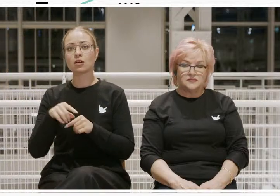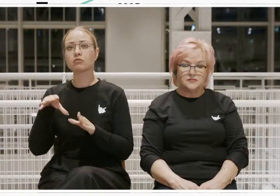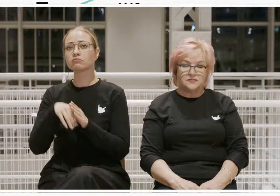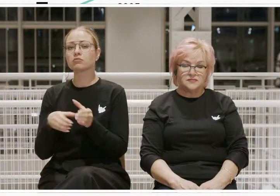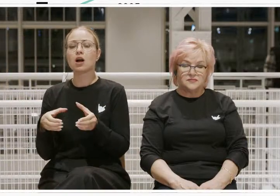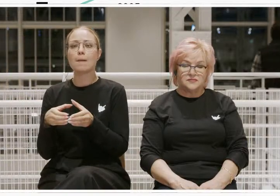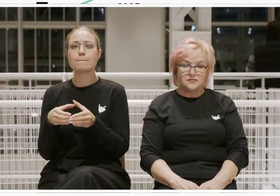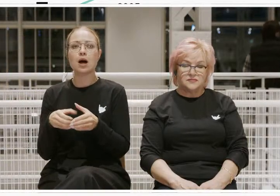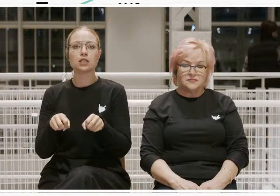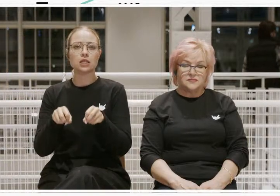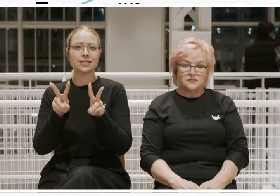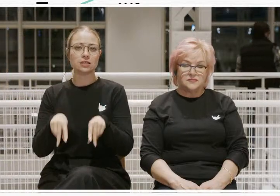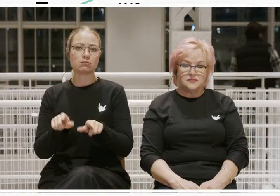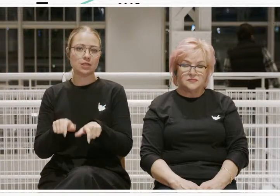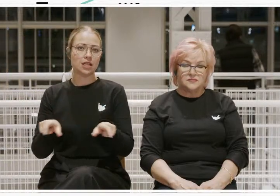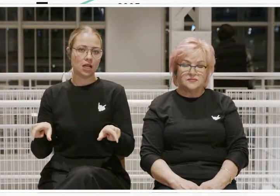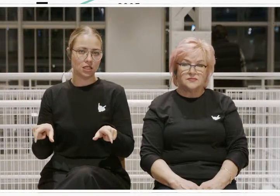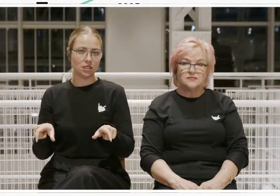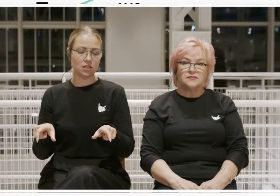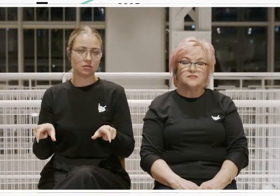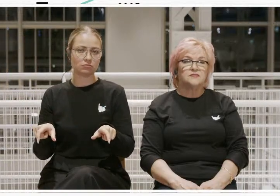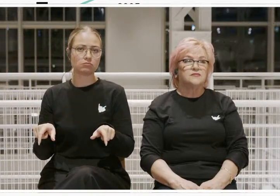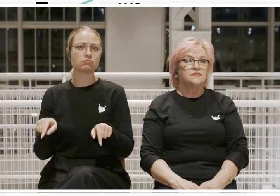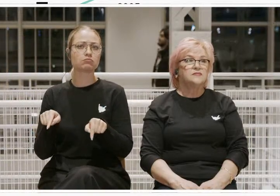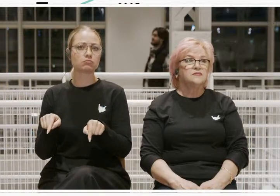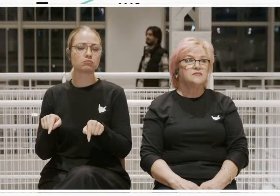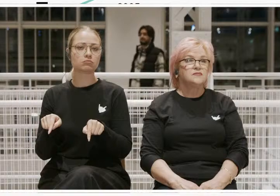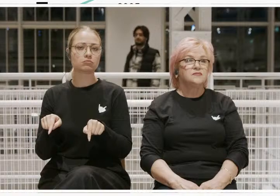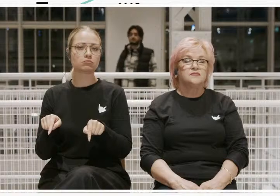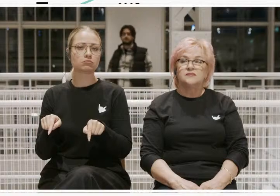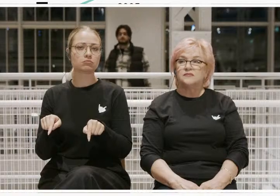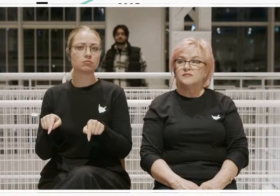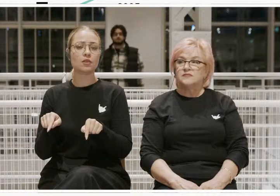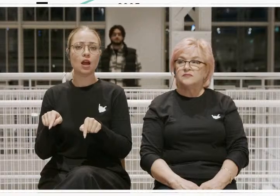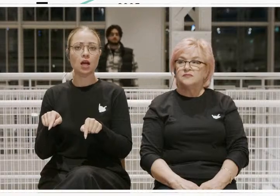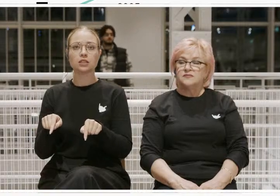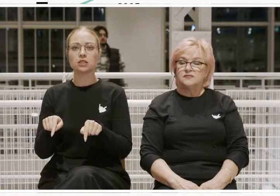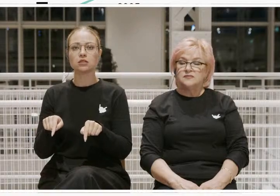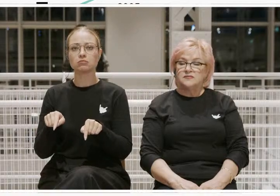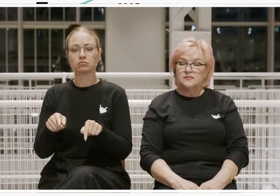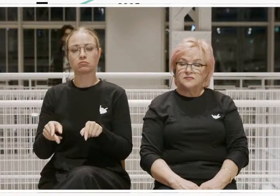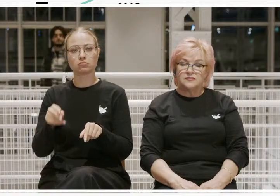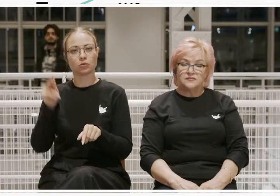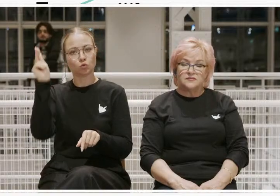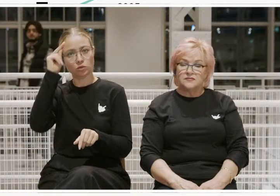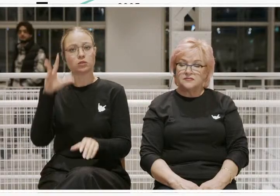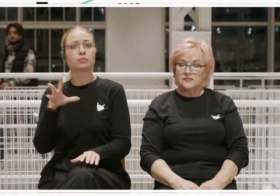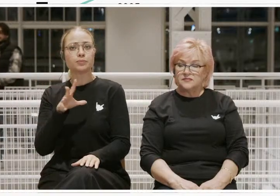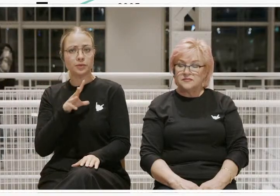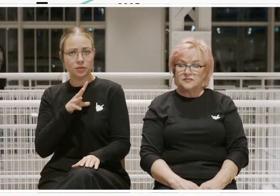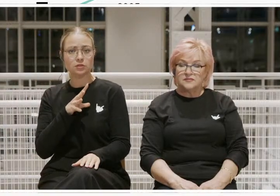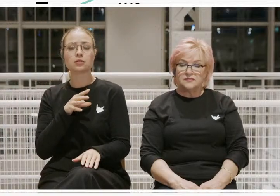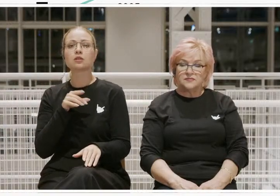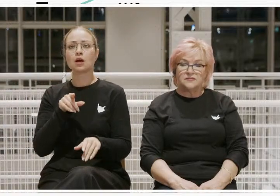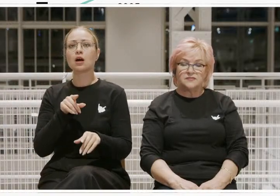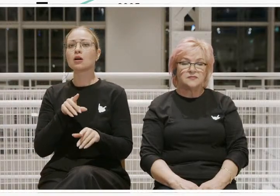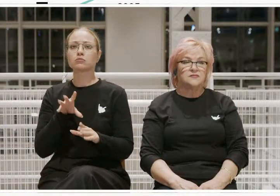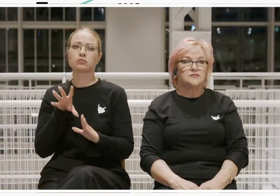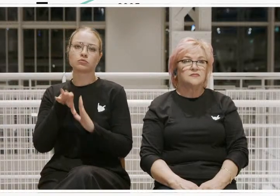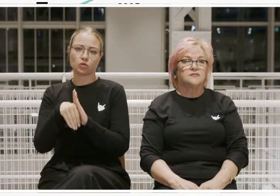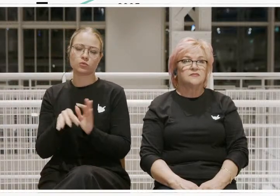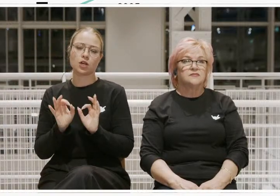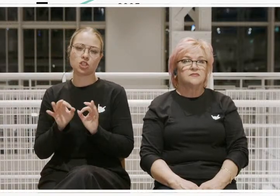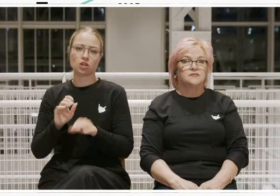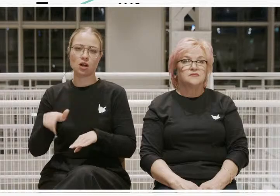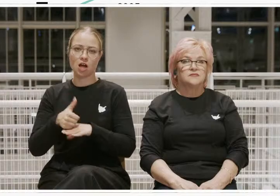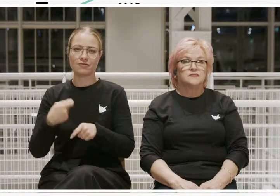valuable contribution of the Koç Holding, which is the main sponsor of the Biennial. So the guided tours